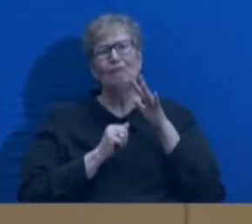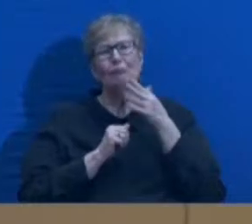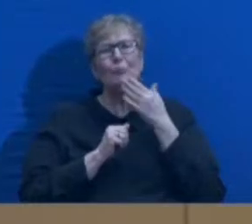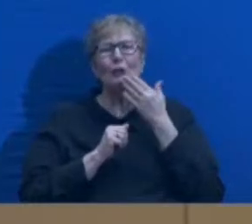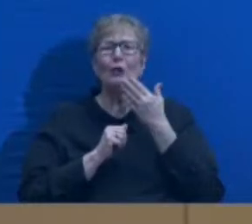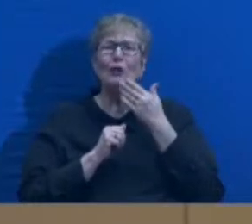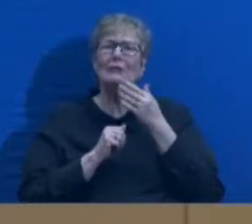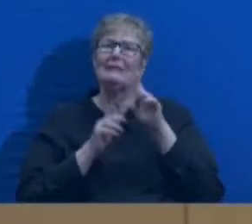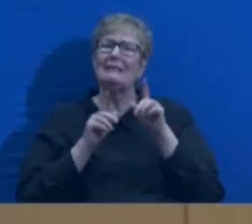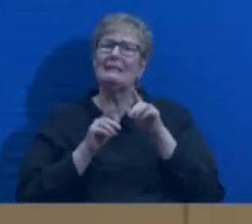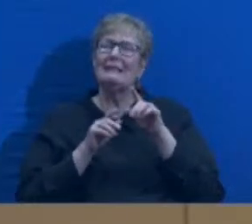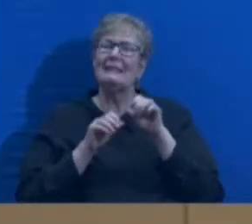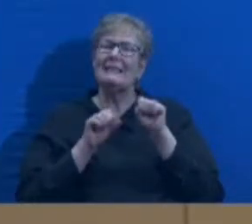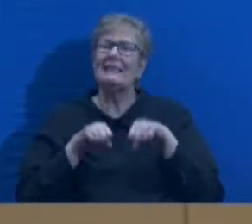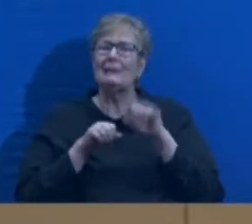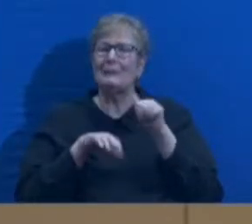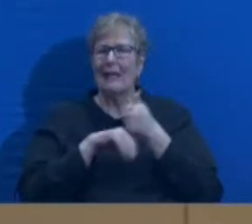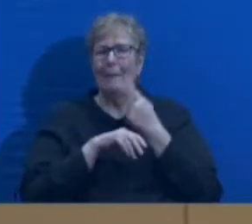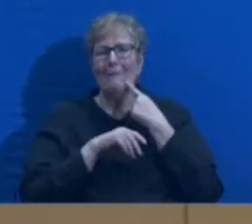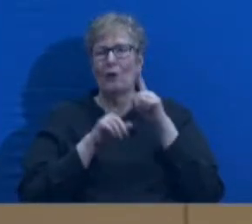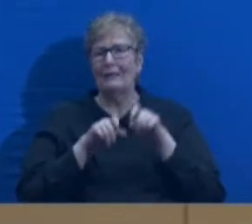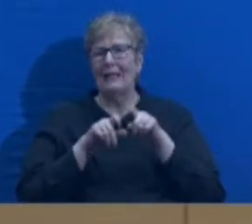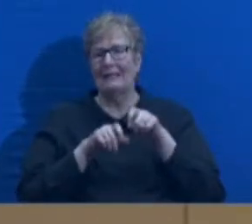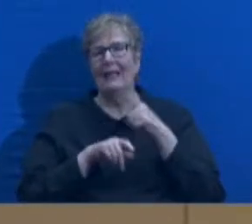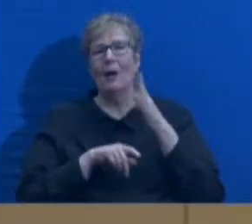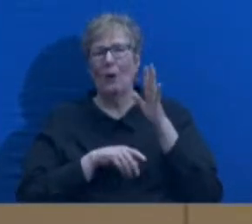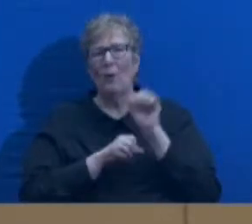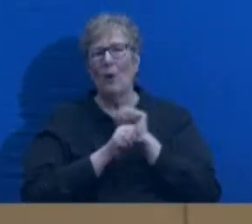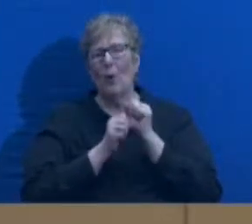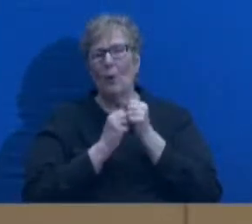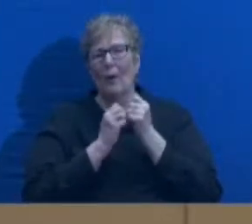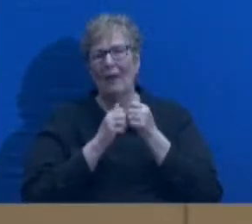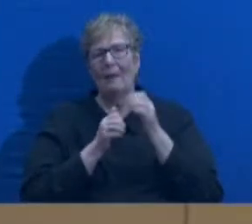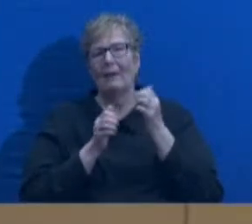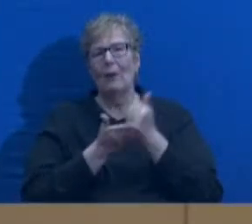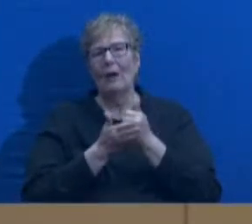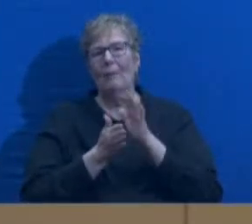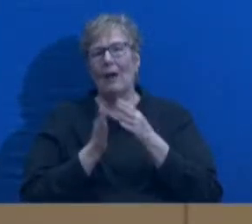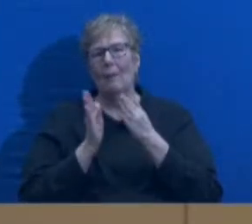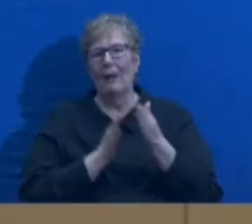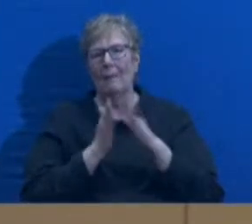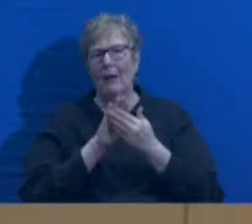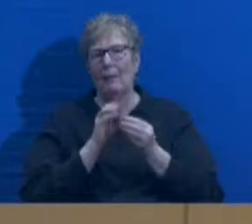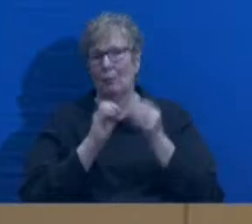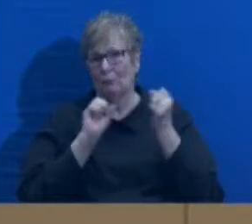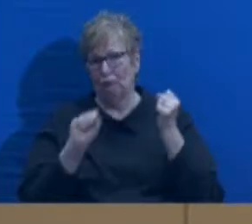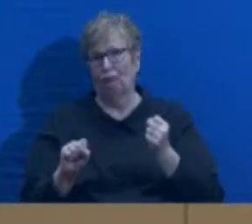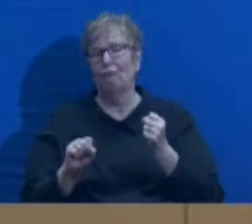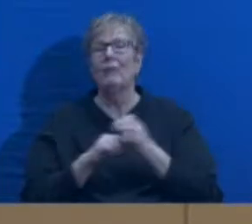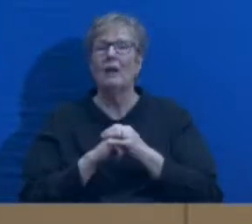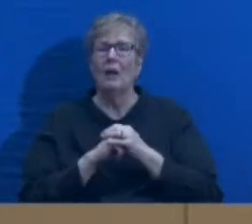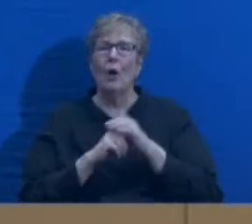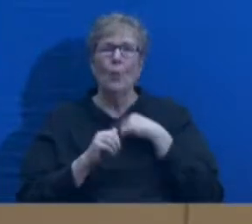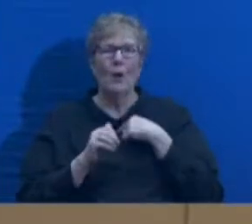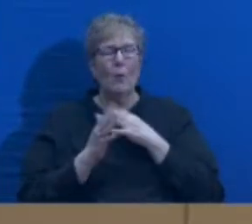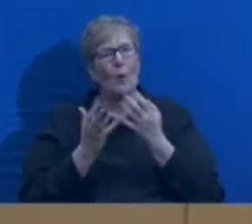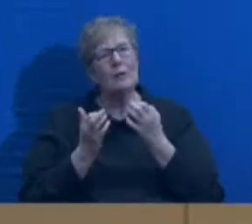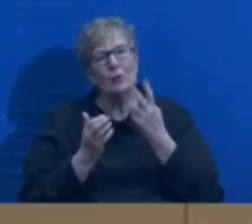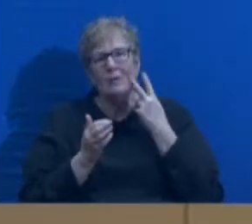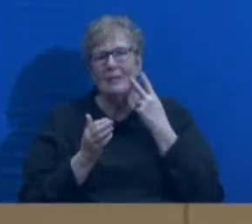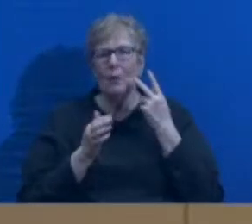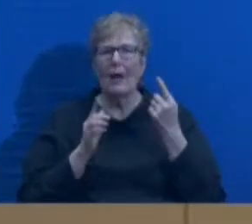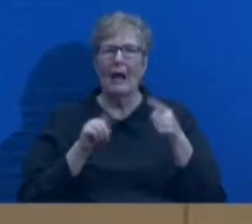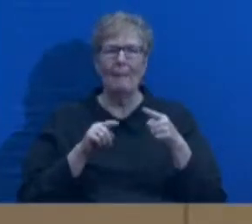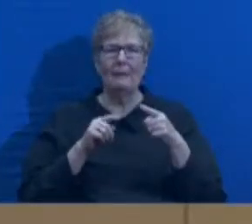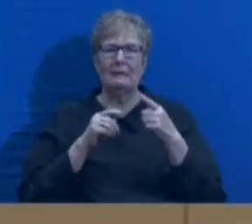for testing, and we'll work with them as they strengthen those plans. We're anxious to see what happens over